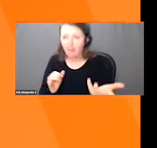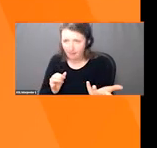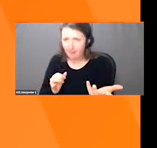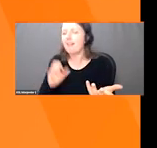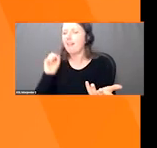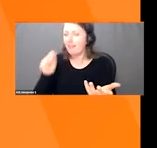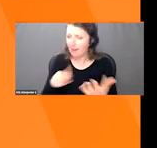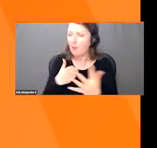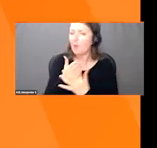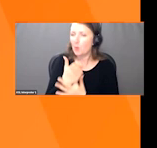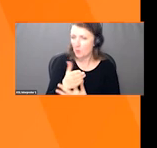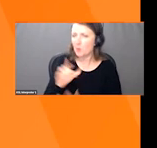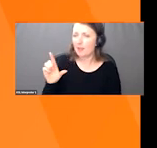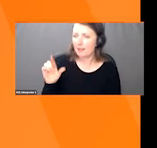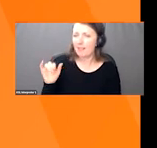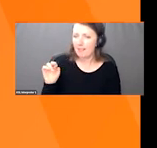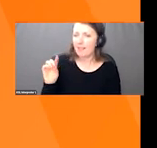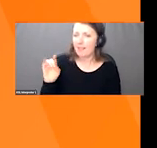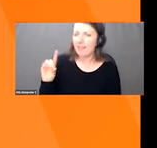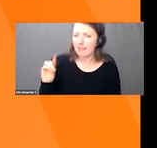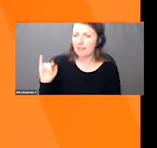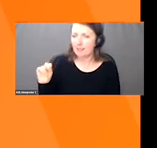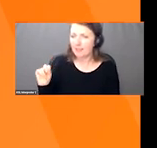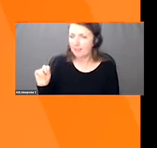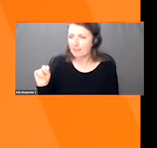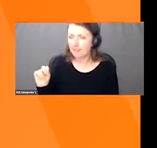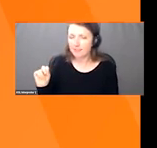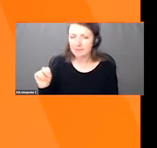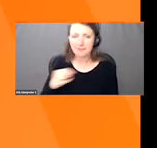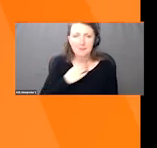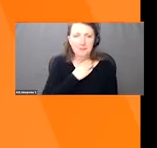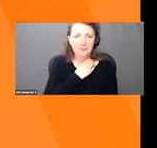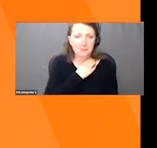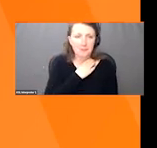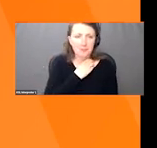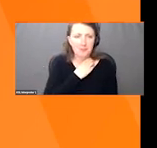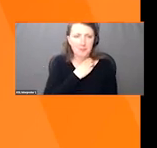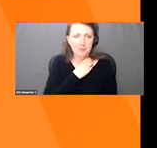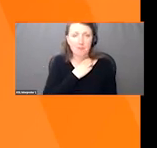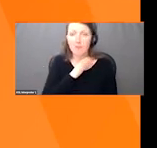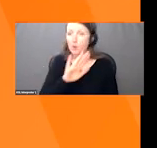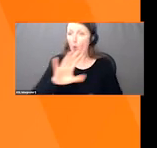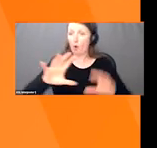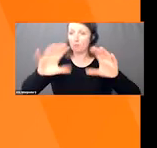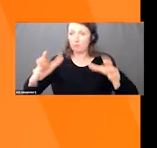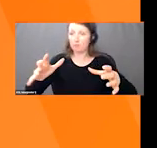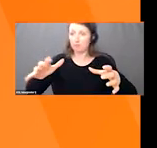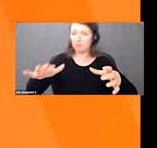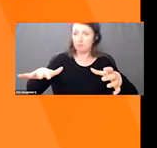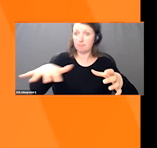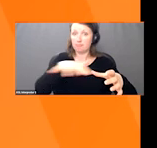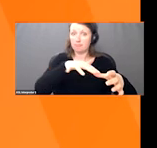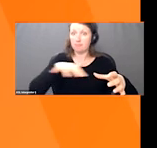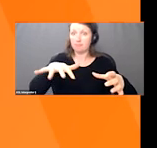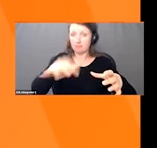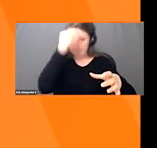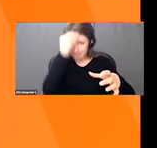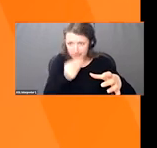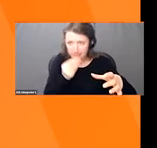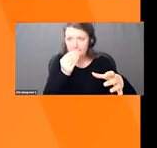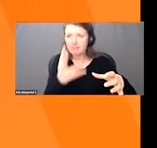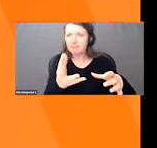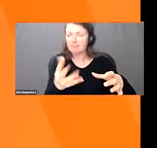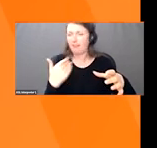through LinkedIn. It just allows this entire network to know, your entire network on LinkedIn to know that you've got